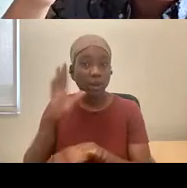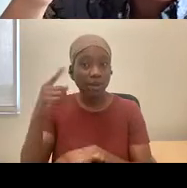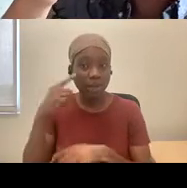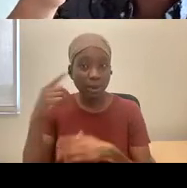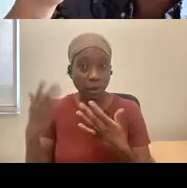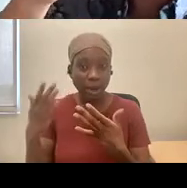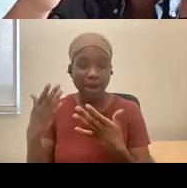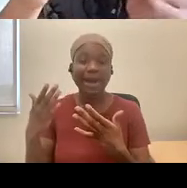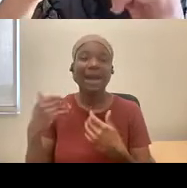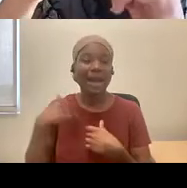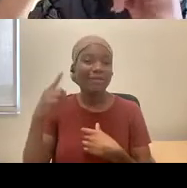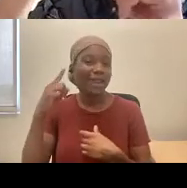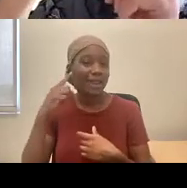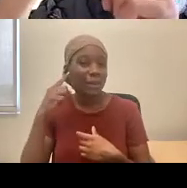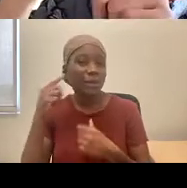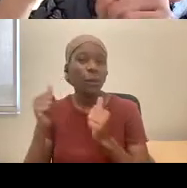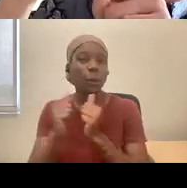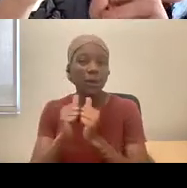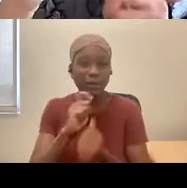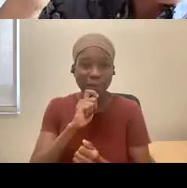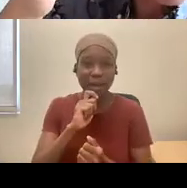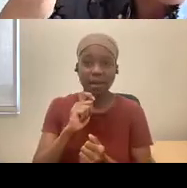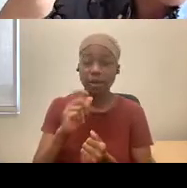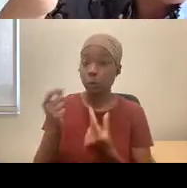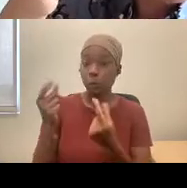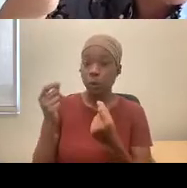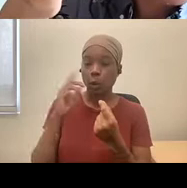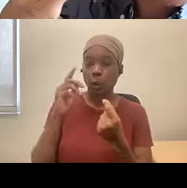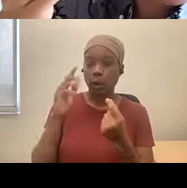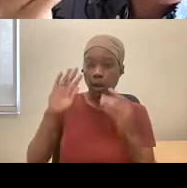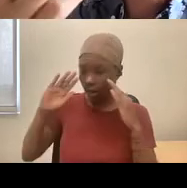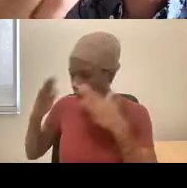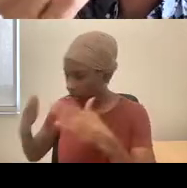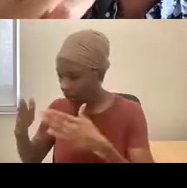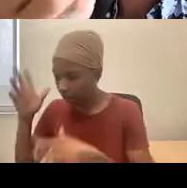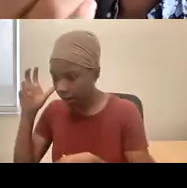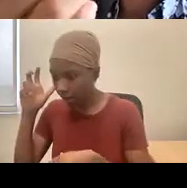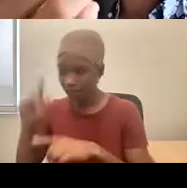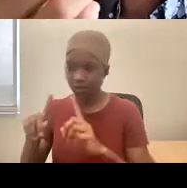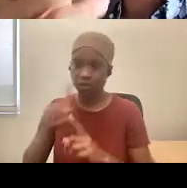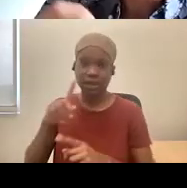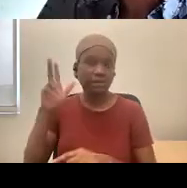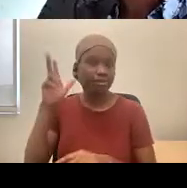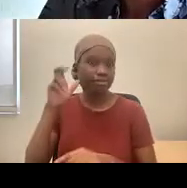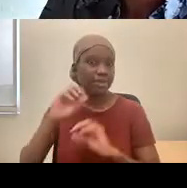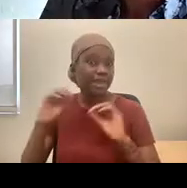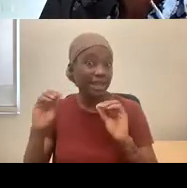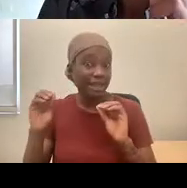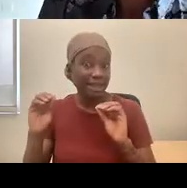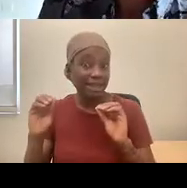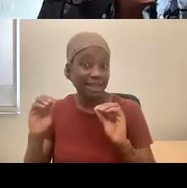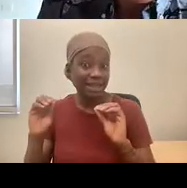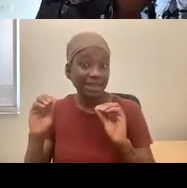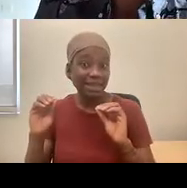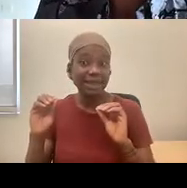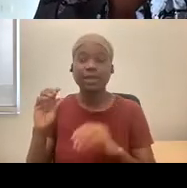microphone, and it will default to trying to listen through this, when in reality, it's only listening to nothing. So if